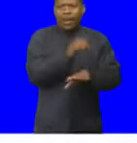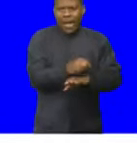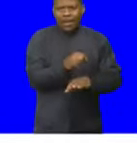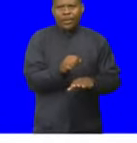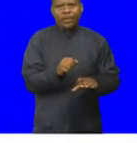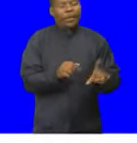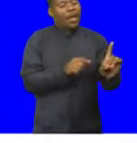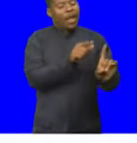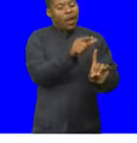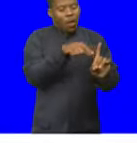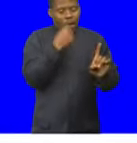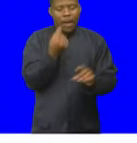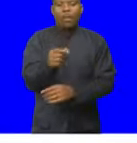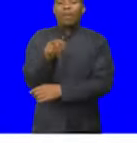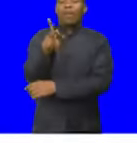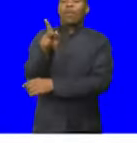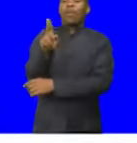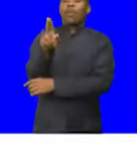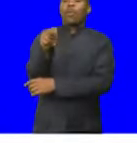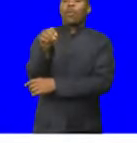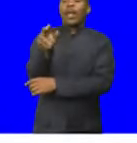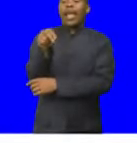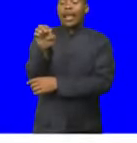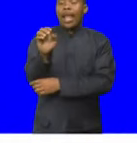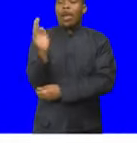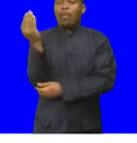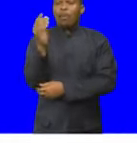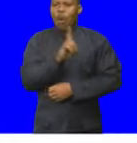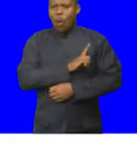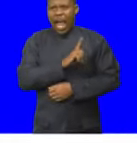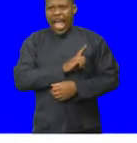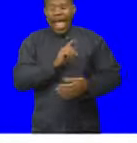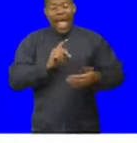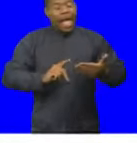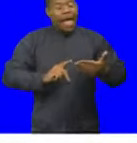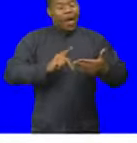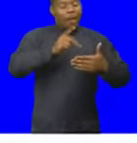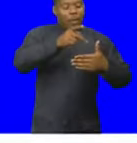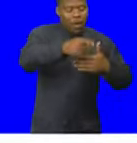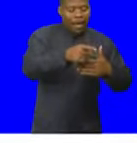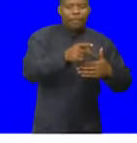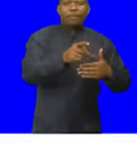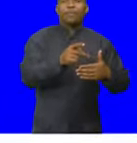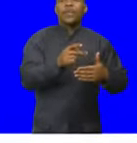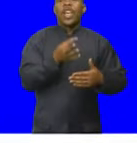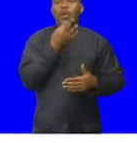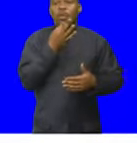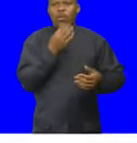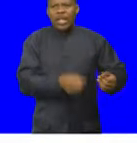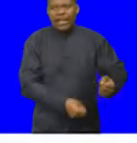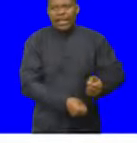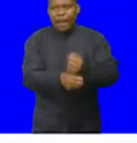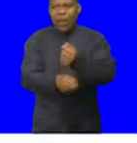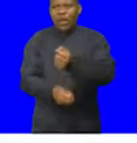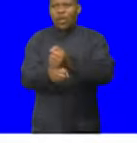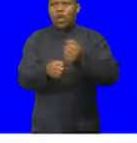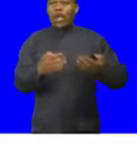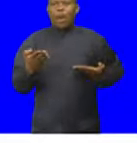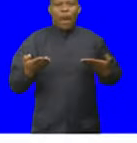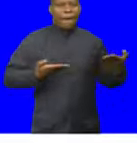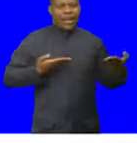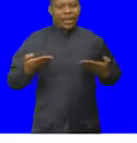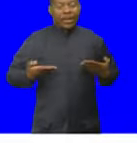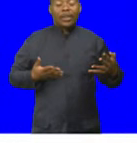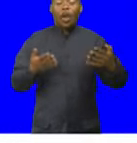ngilobukele tinhlangano kamanzi nesipho kunene ngesikhathi kusukunyiswa lihlelo lokwesekela abantu labasha kuthi ibhizinisi kule nkundla